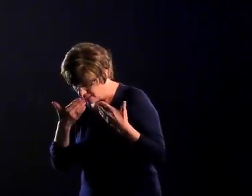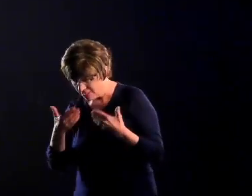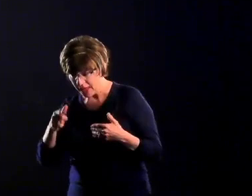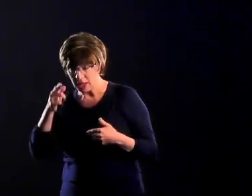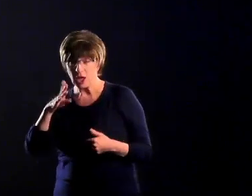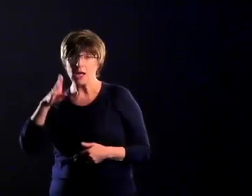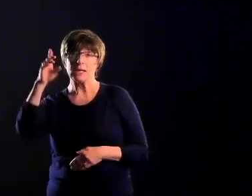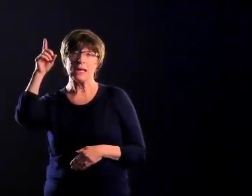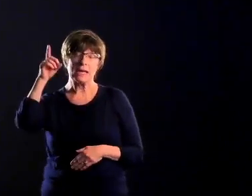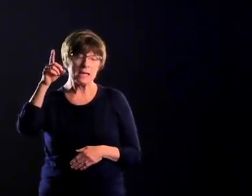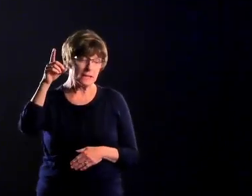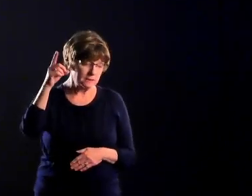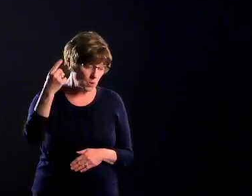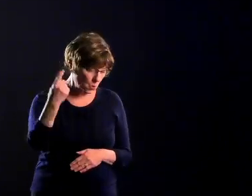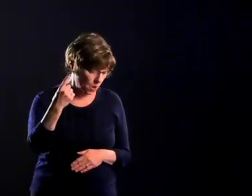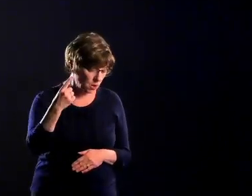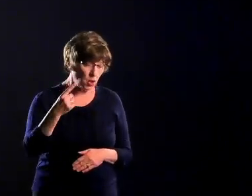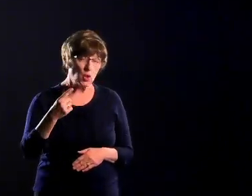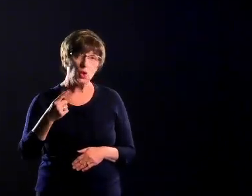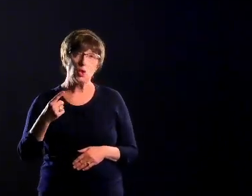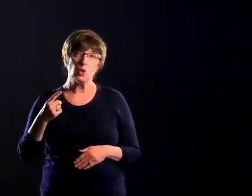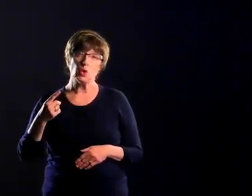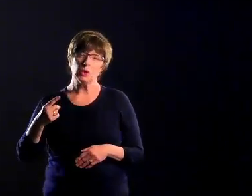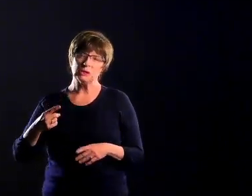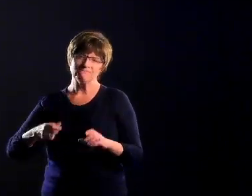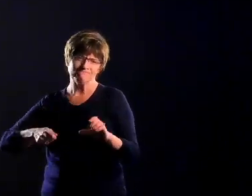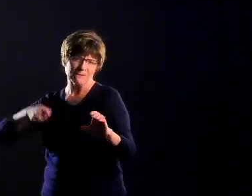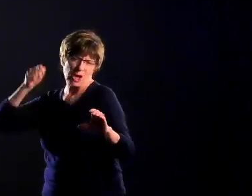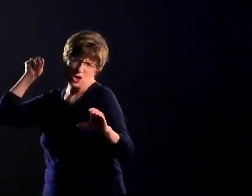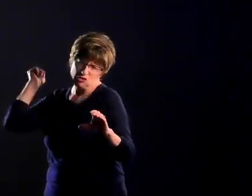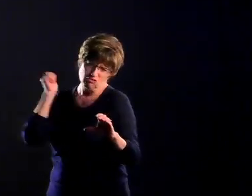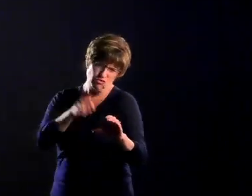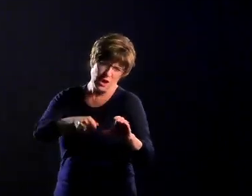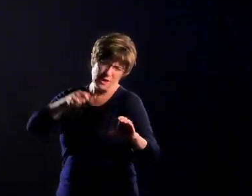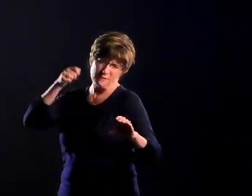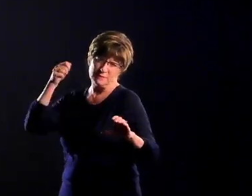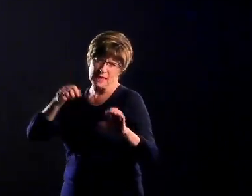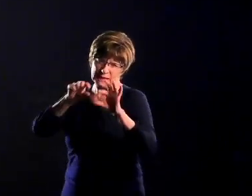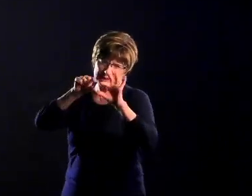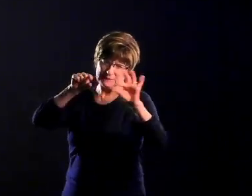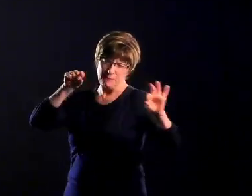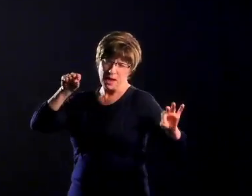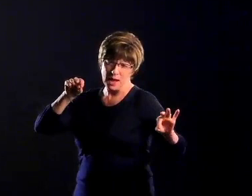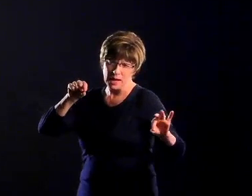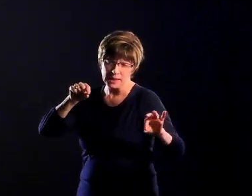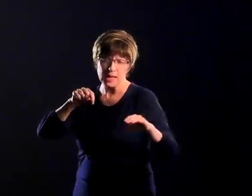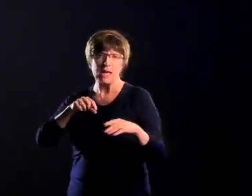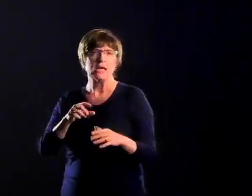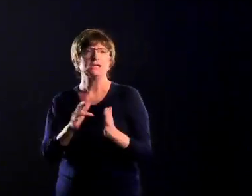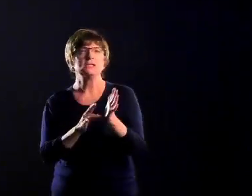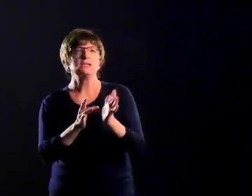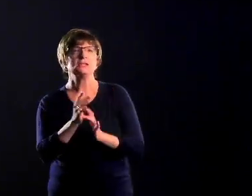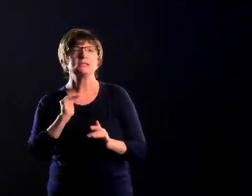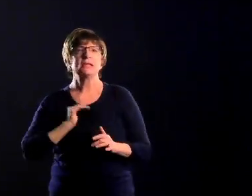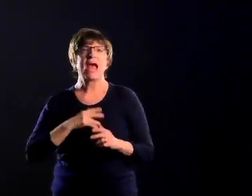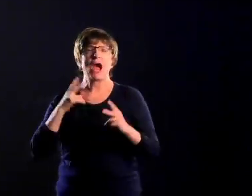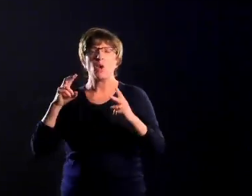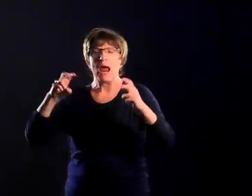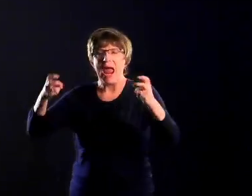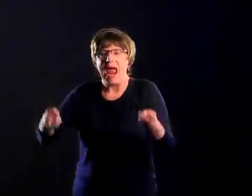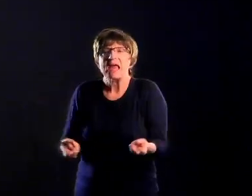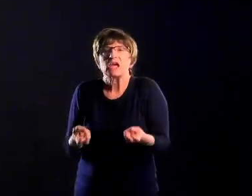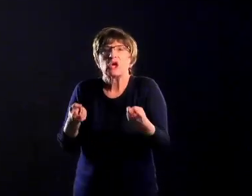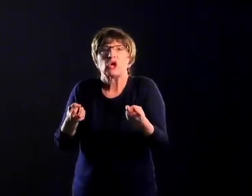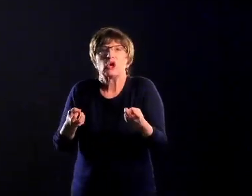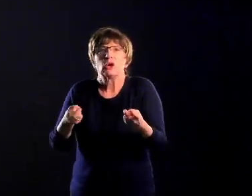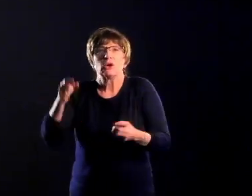the one who drives that spike deep into the ground. That Jesus is the one who is our anchor. And it's